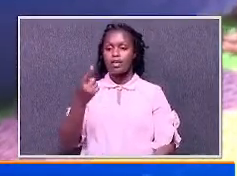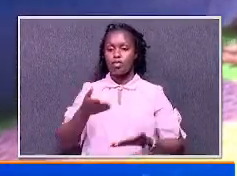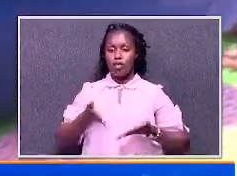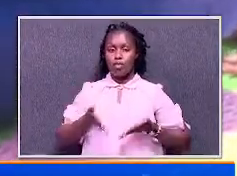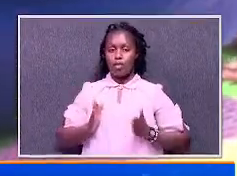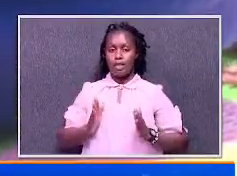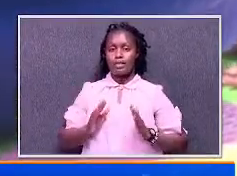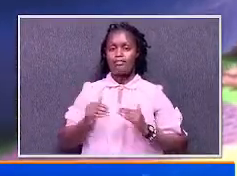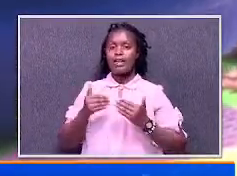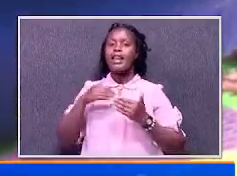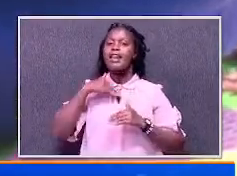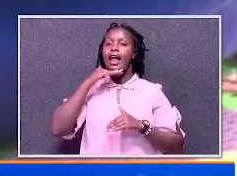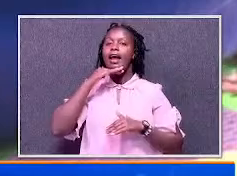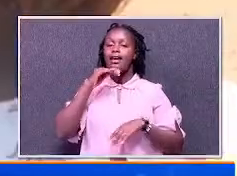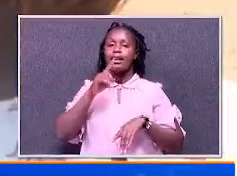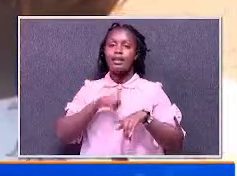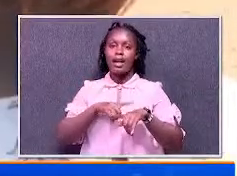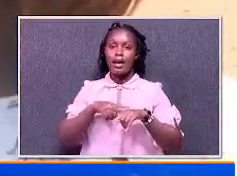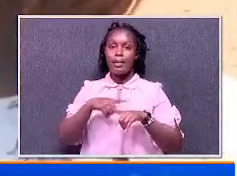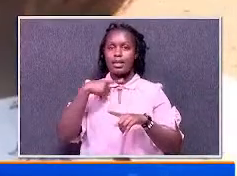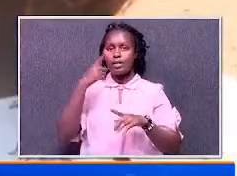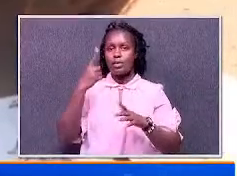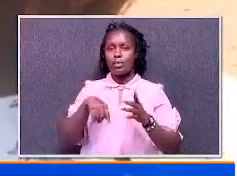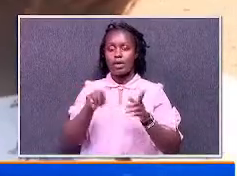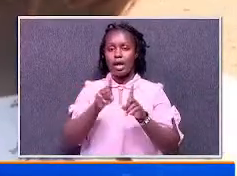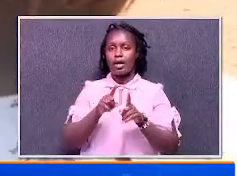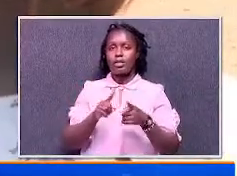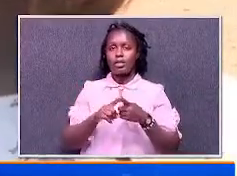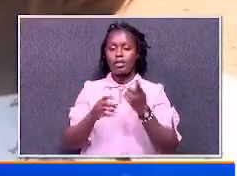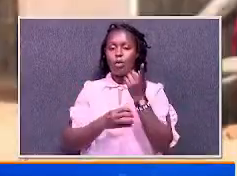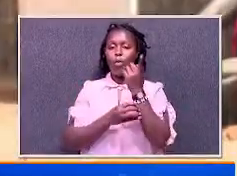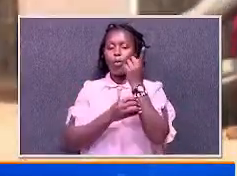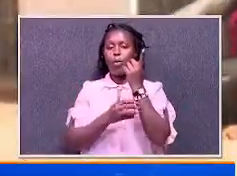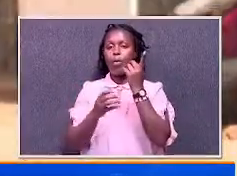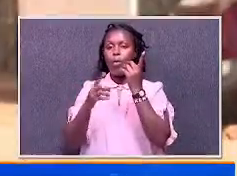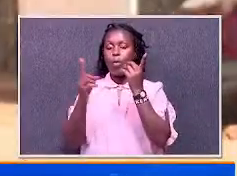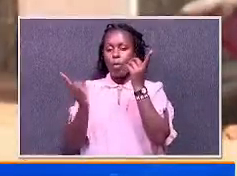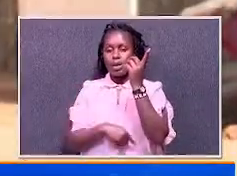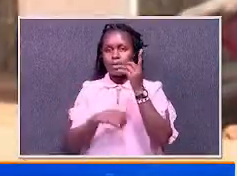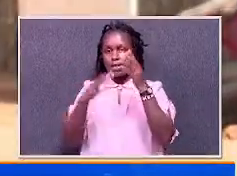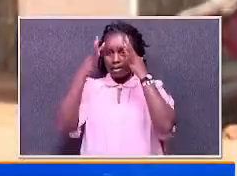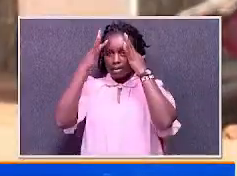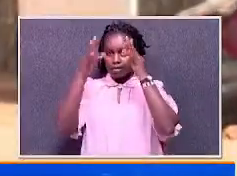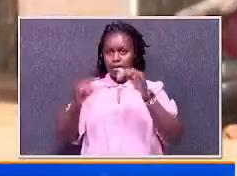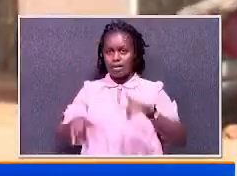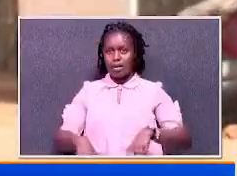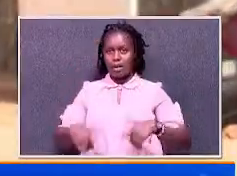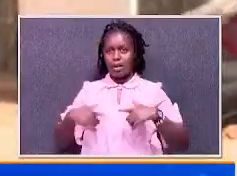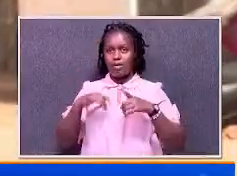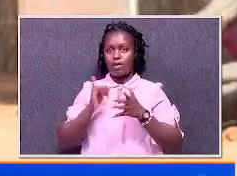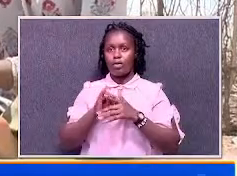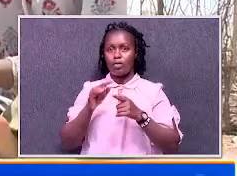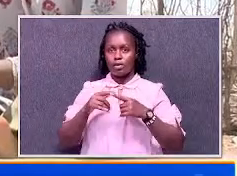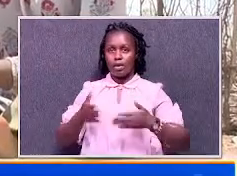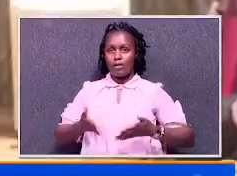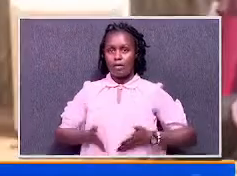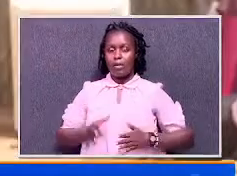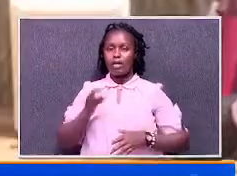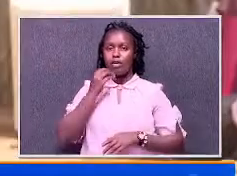child the day she made what she now describes as the worst decision in her life, and that was giving birth at